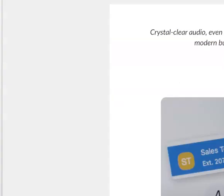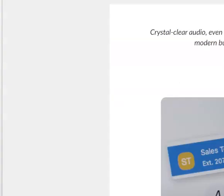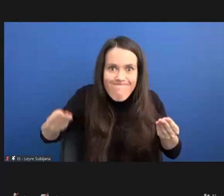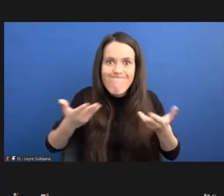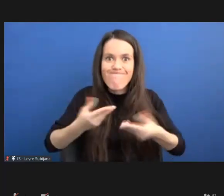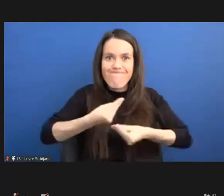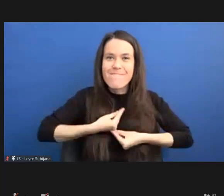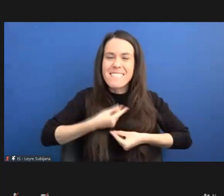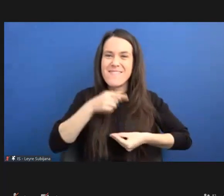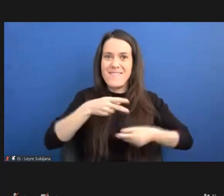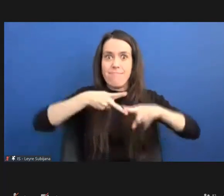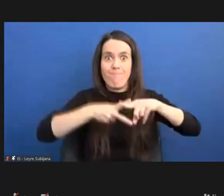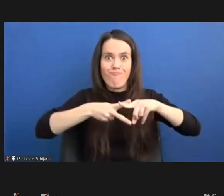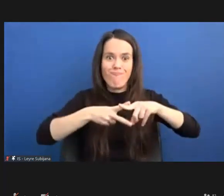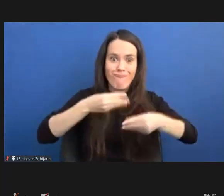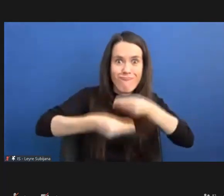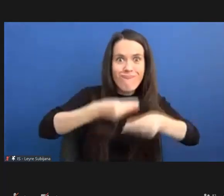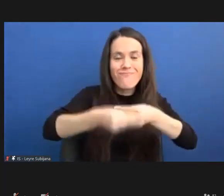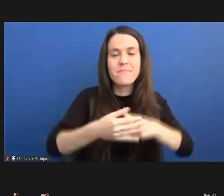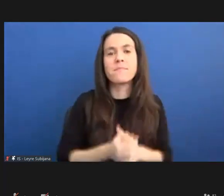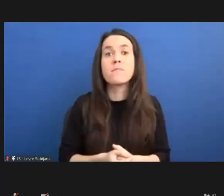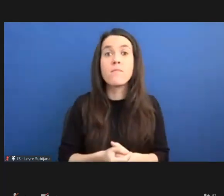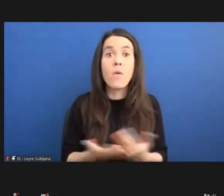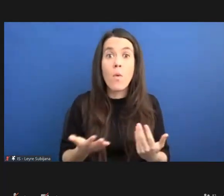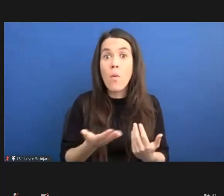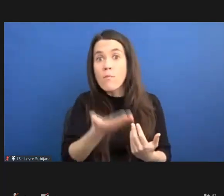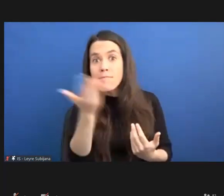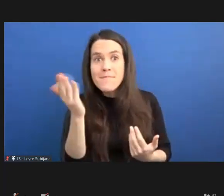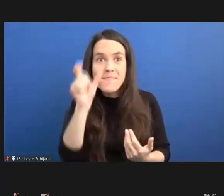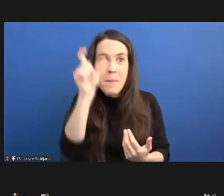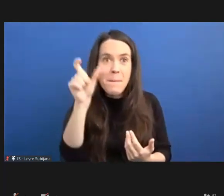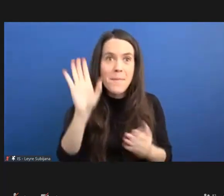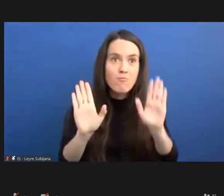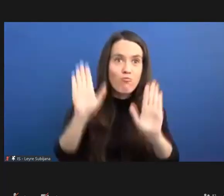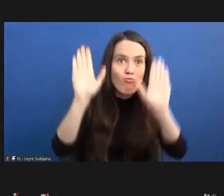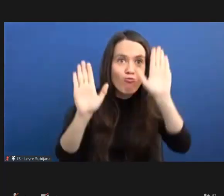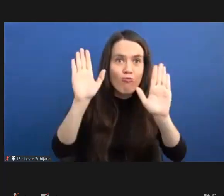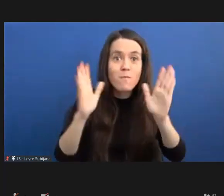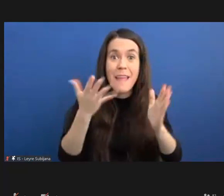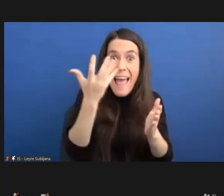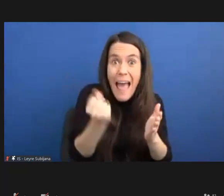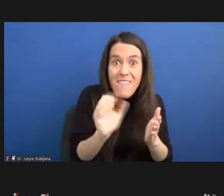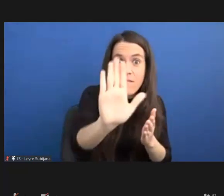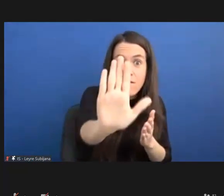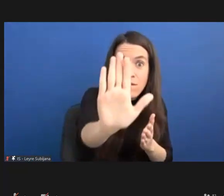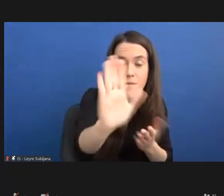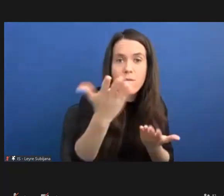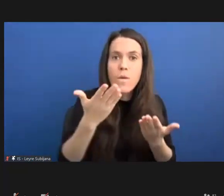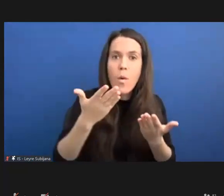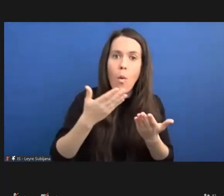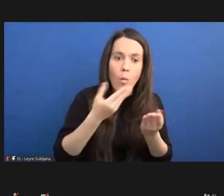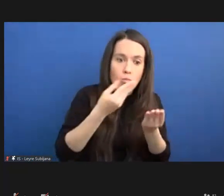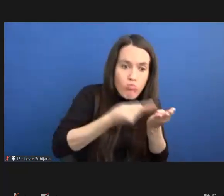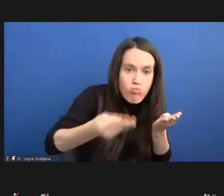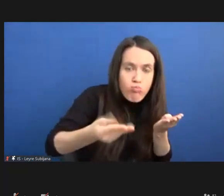I would also encourage any other participants on the webinar, if you do have resources, please do share them. You know,